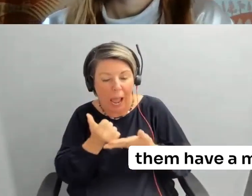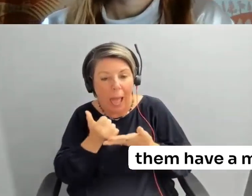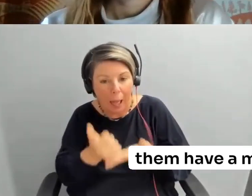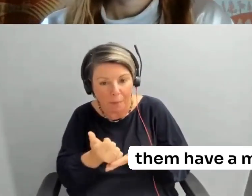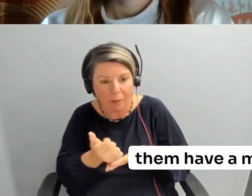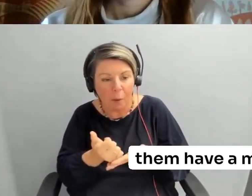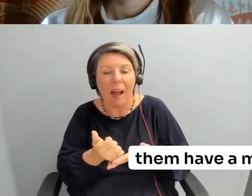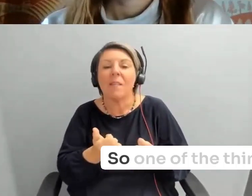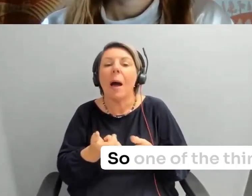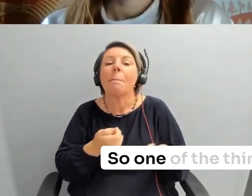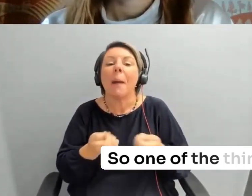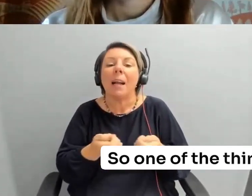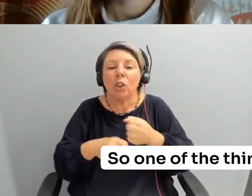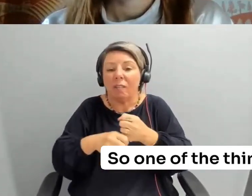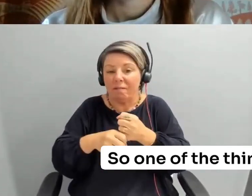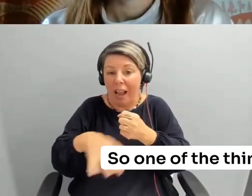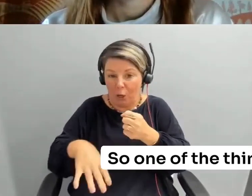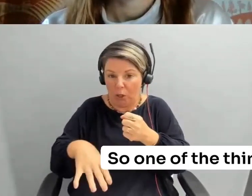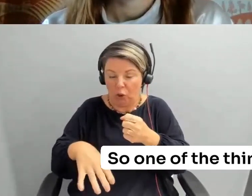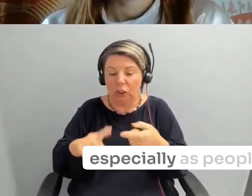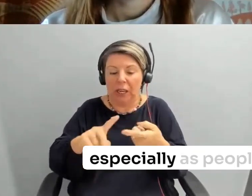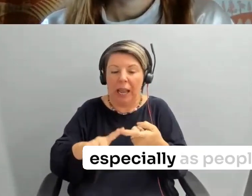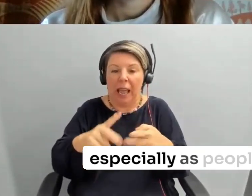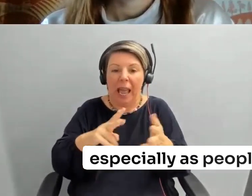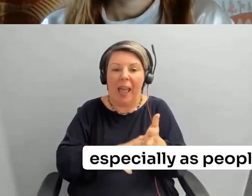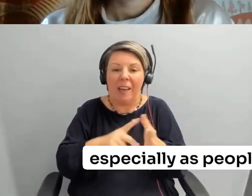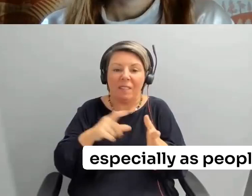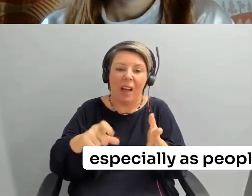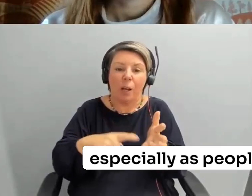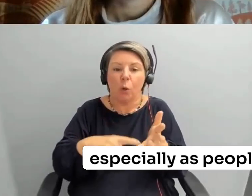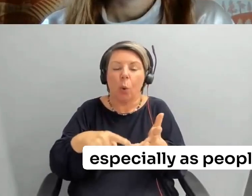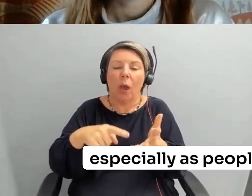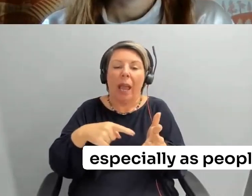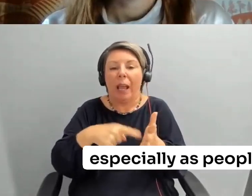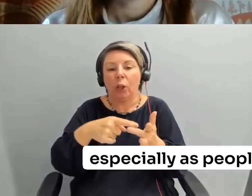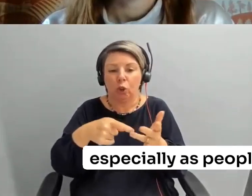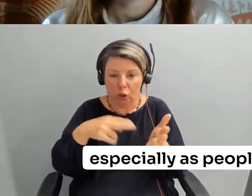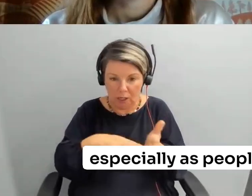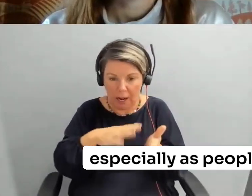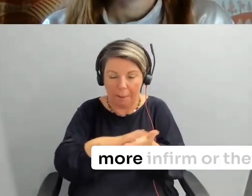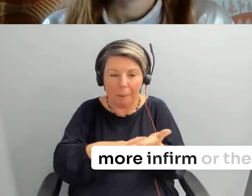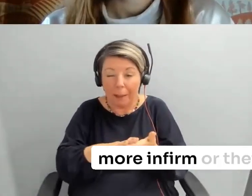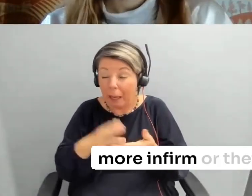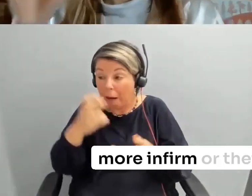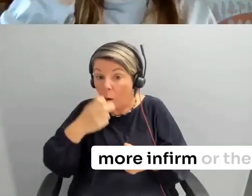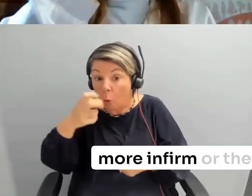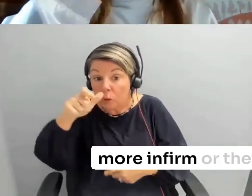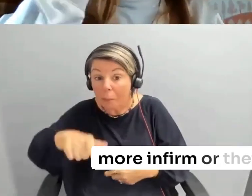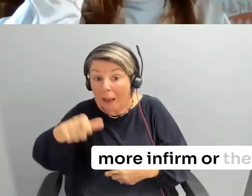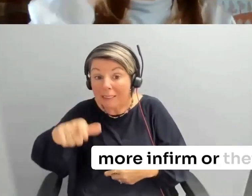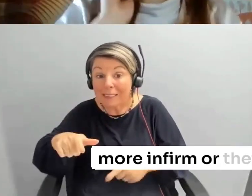managed evacuation. So one of the things that can be difficult, especially as people become older or they're more